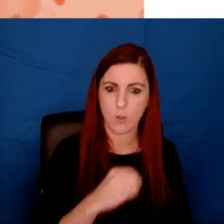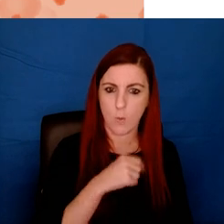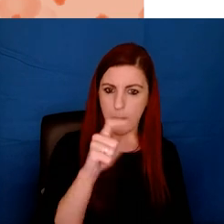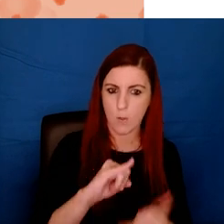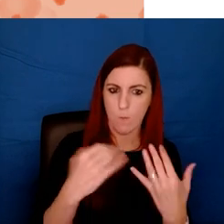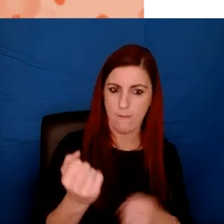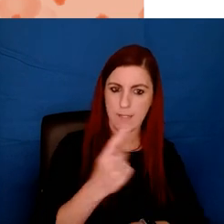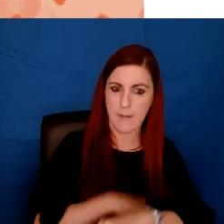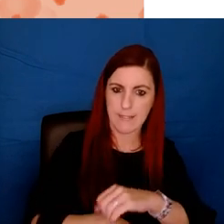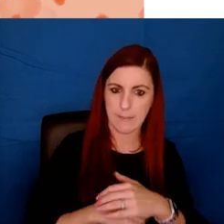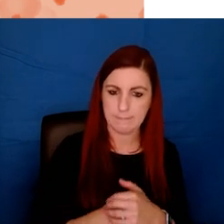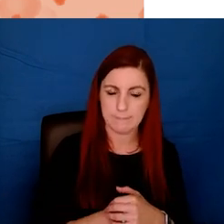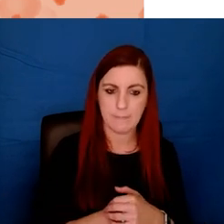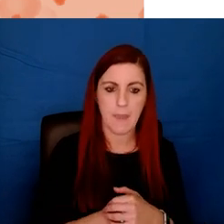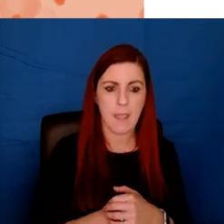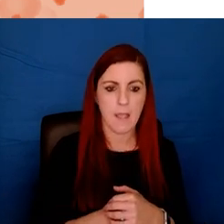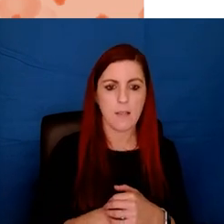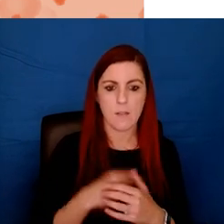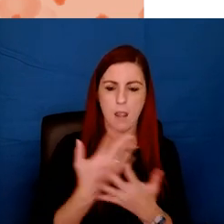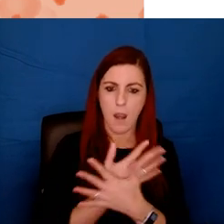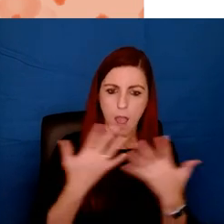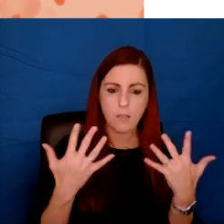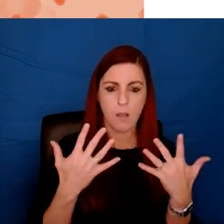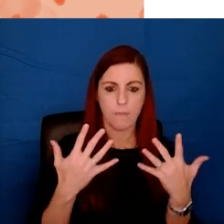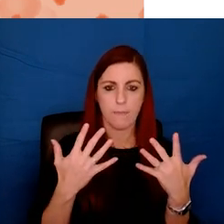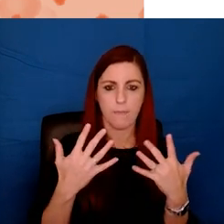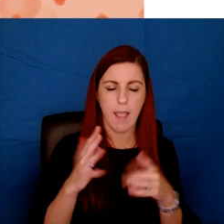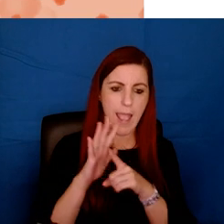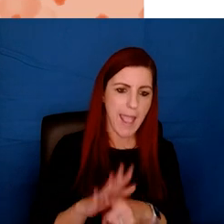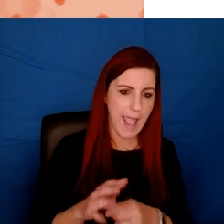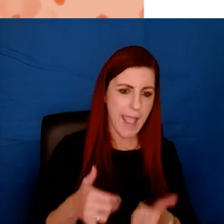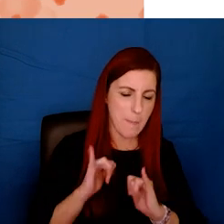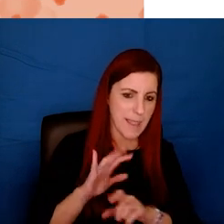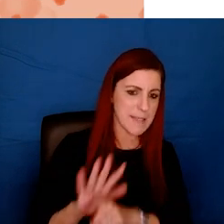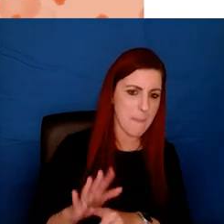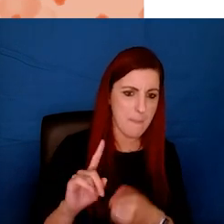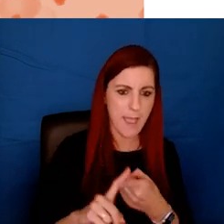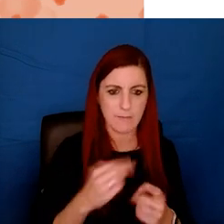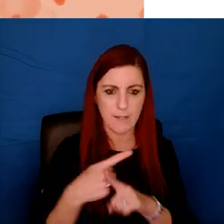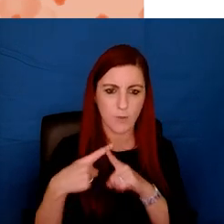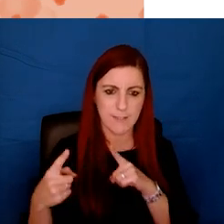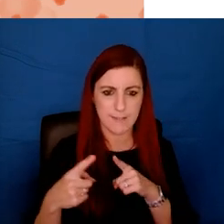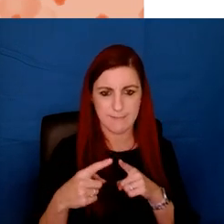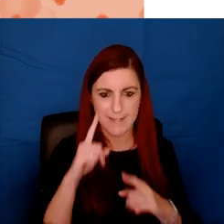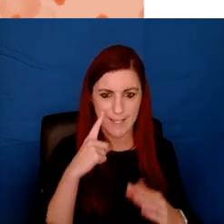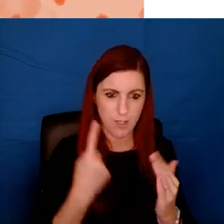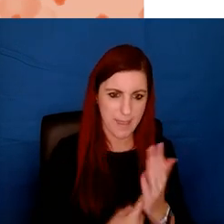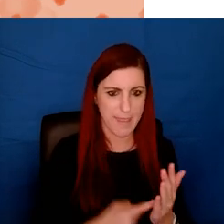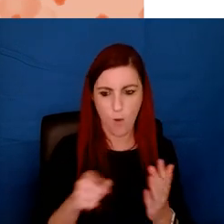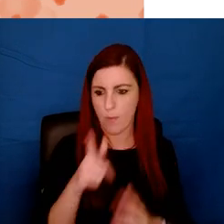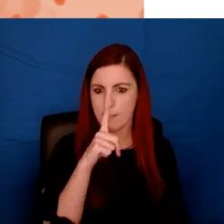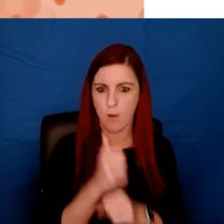disabled potential parent. So there's a lot of sort of ableism and value-laden decisions being made there about quality of life